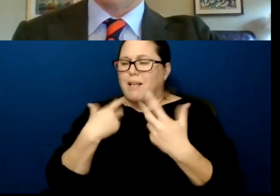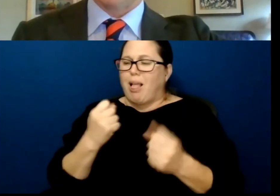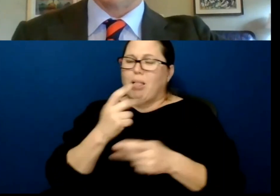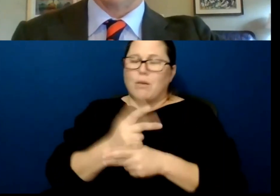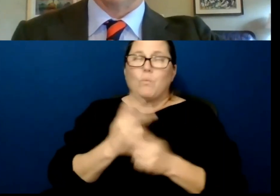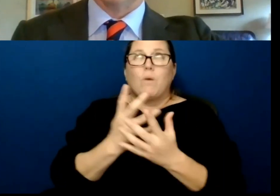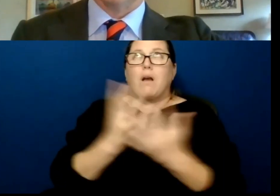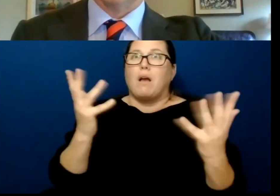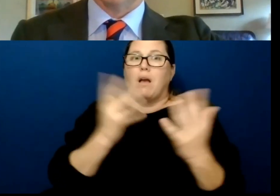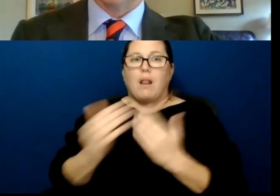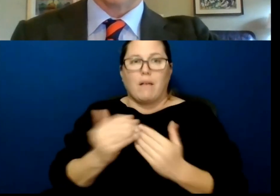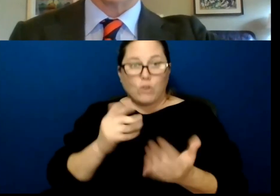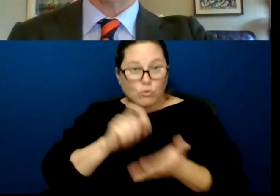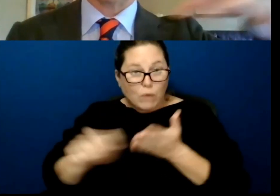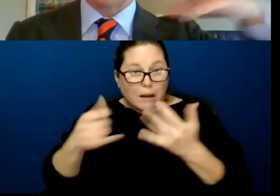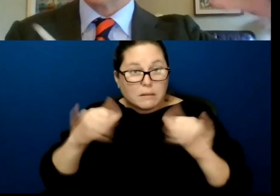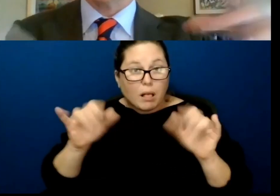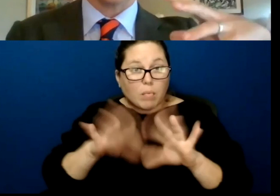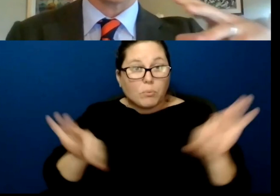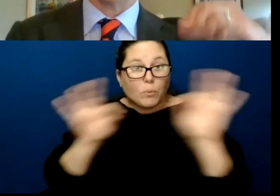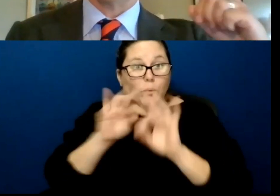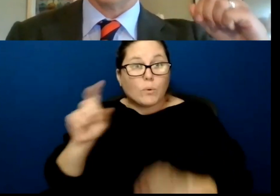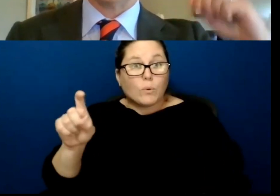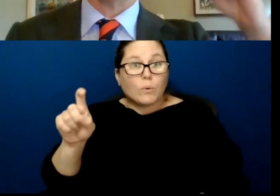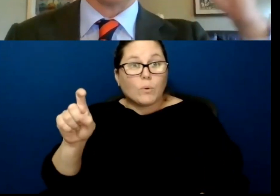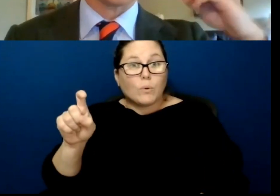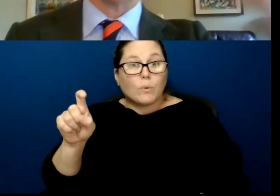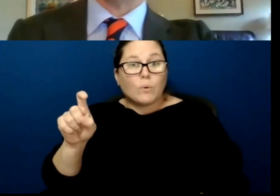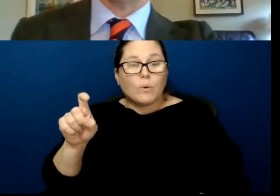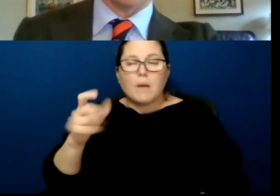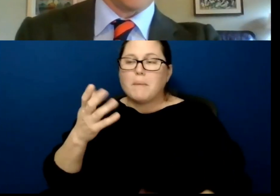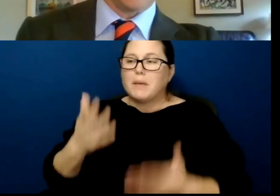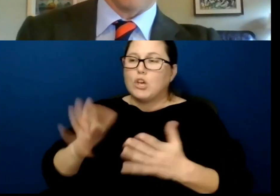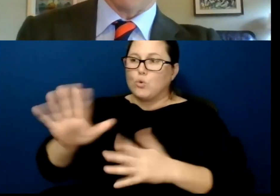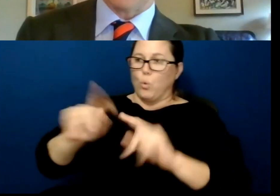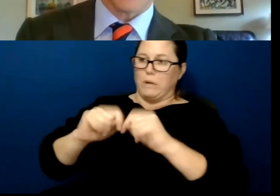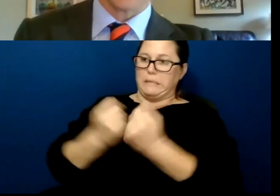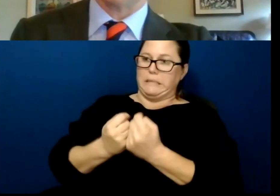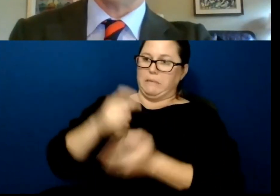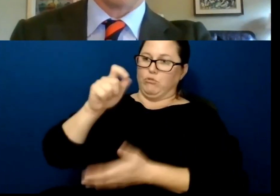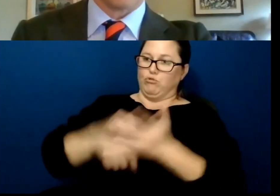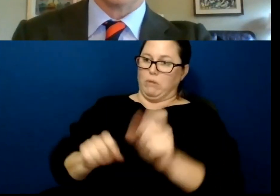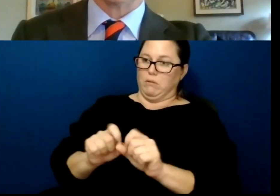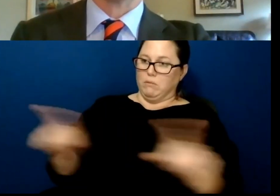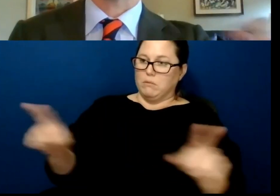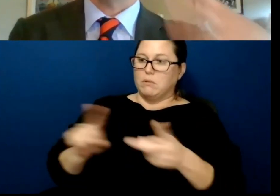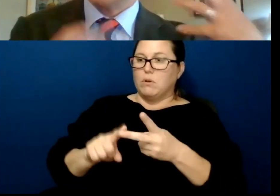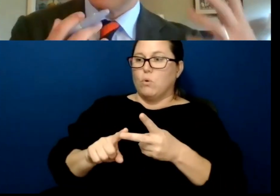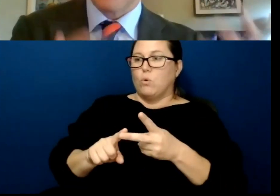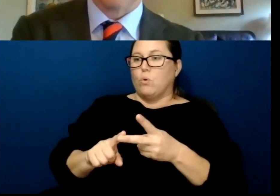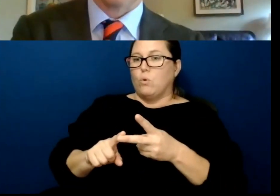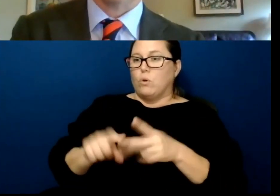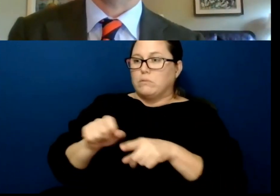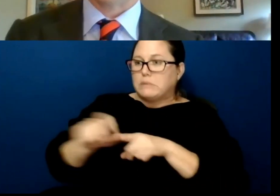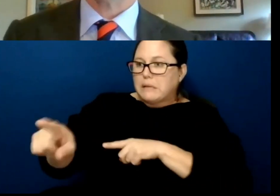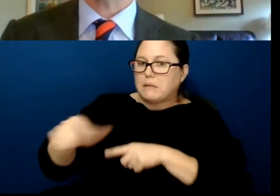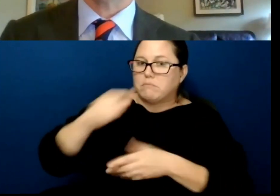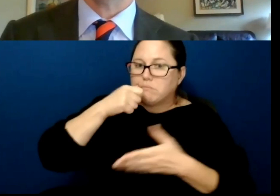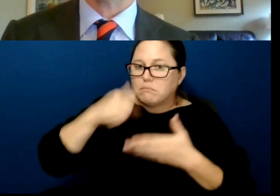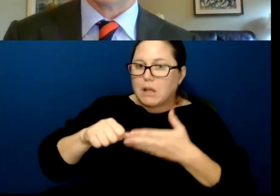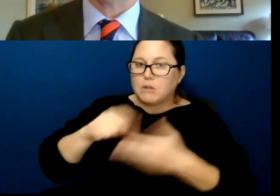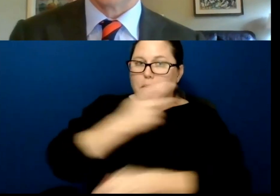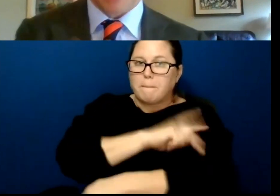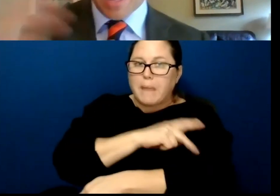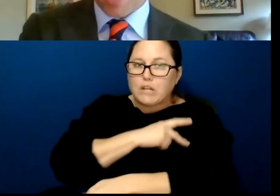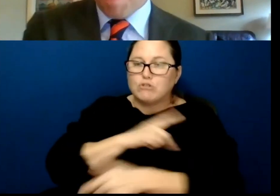writing still matter? Especially if you're writing notes to your team, you're messaging a patient or a family. How